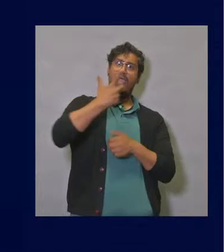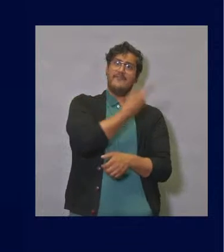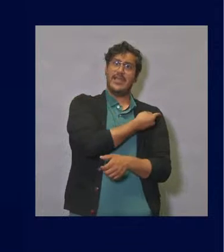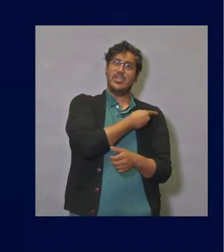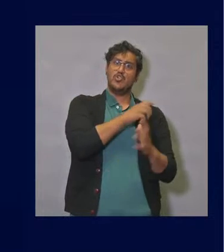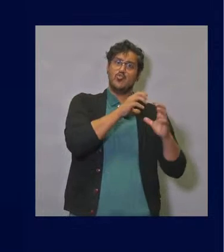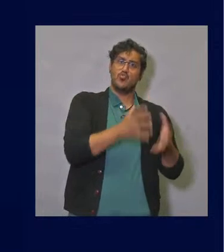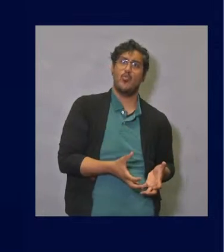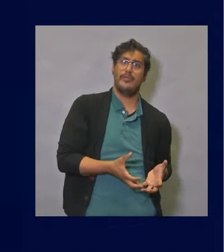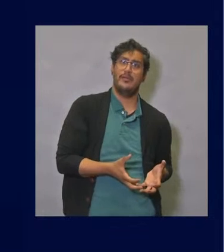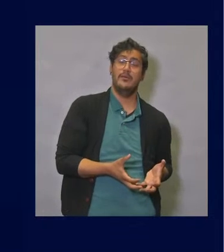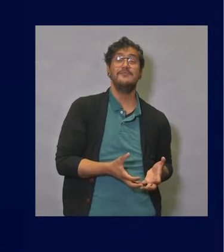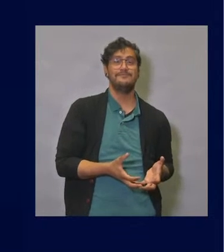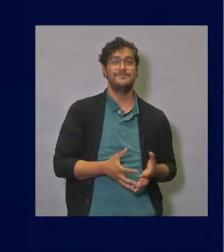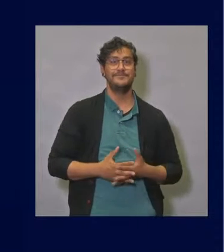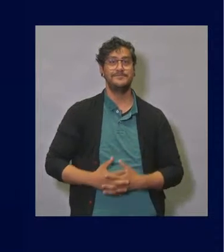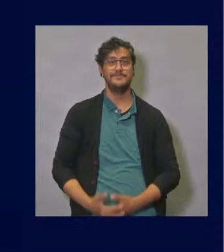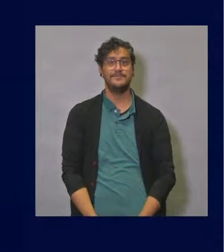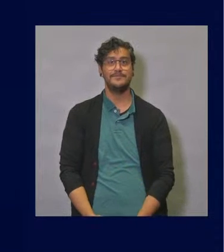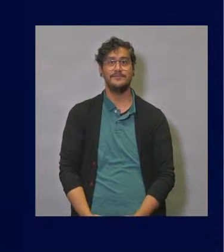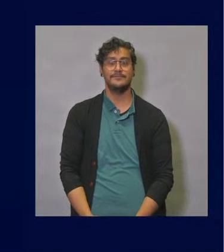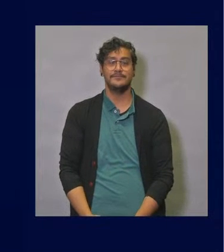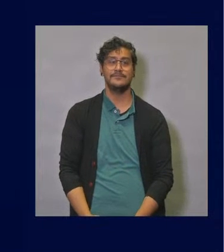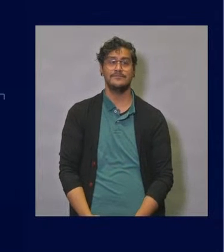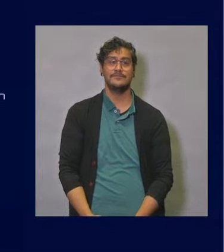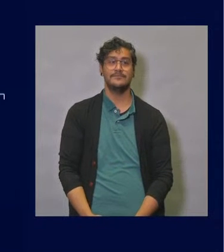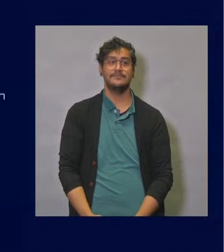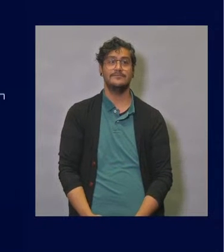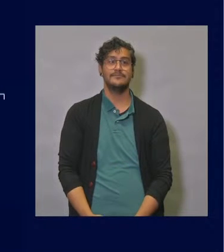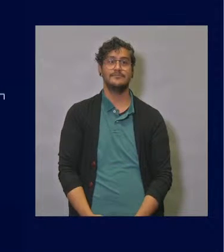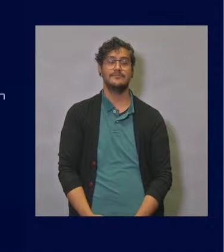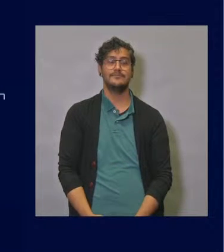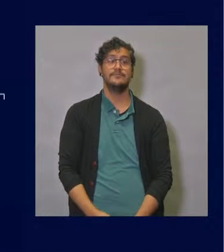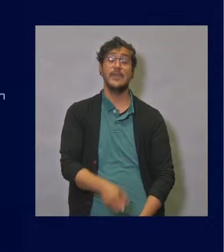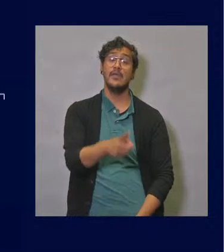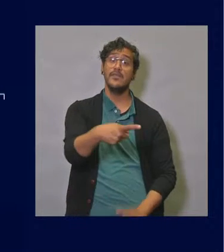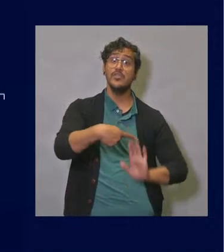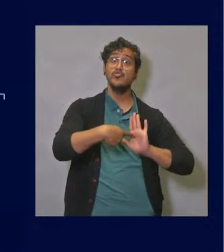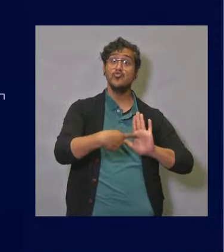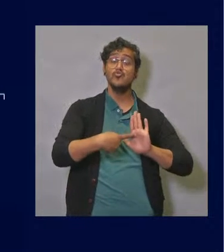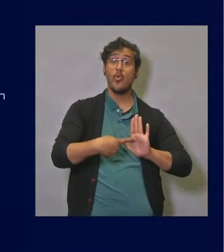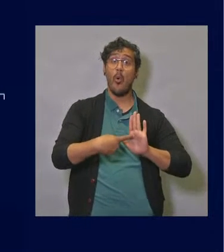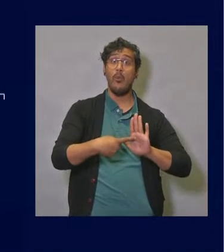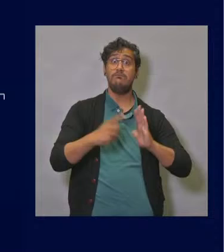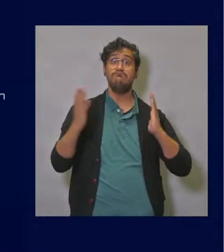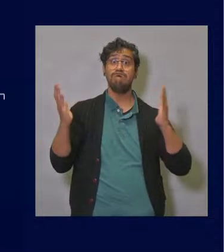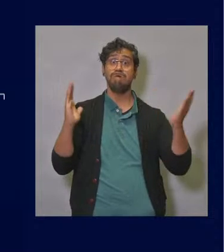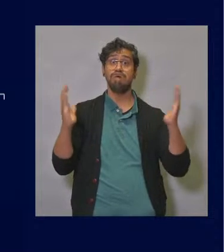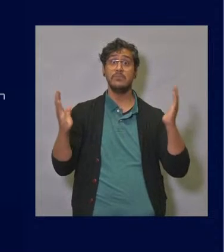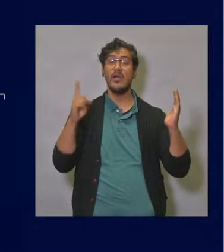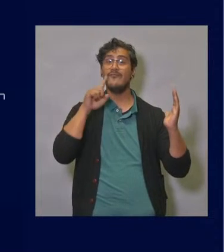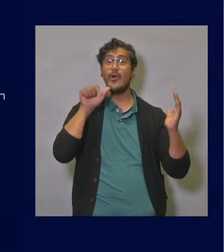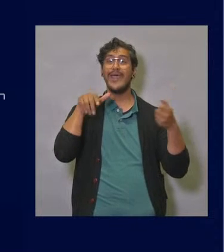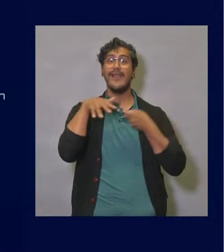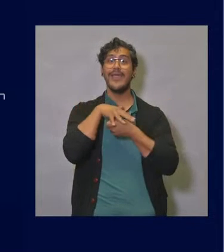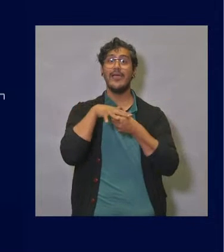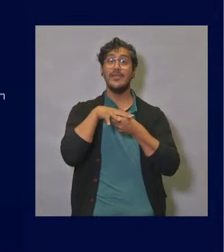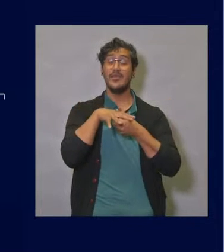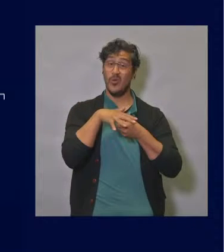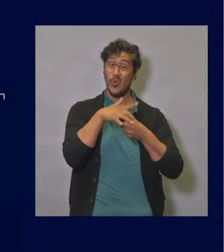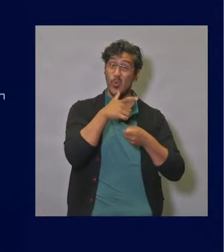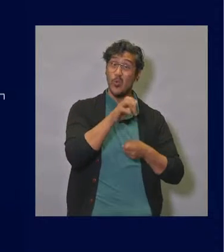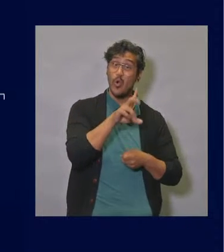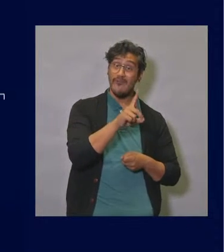seniors. And I'll go on to the next slide. This slide shows the proportion of LA County residents with COVID who